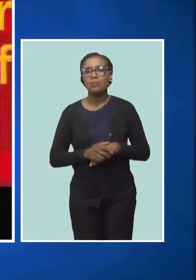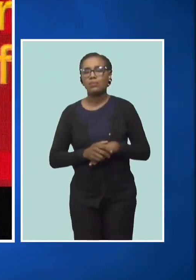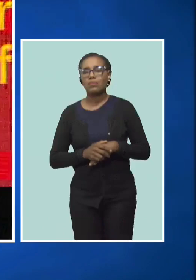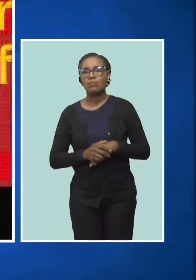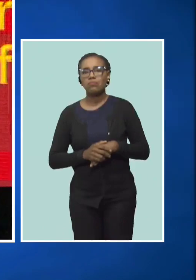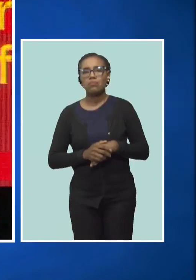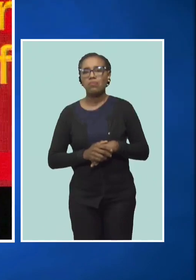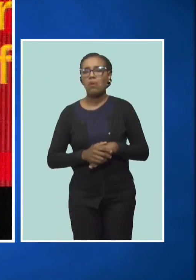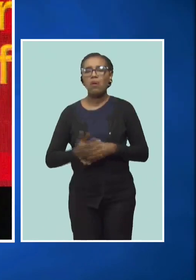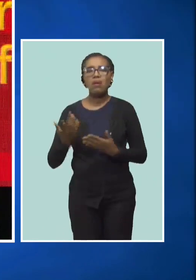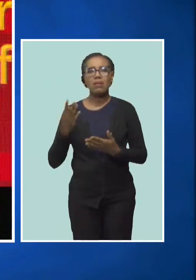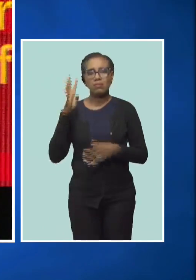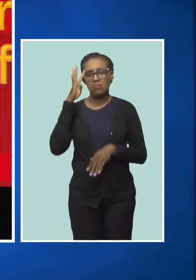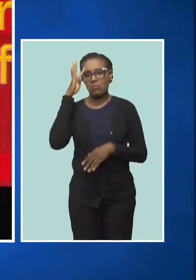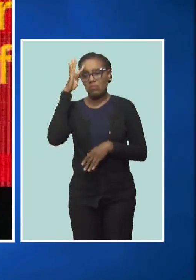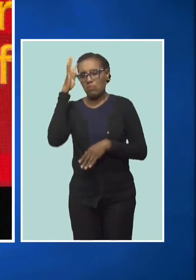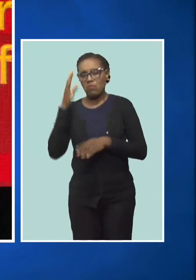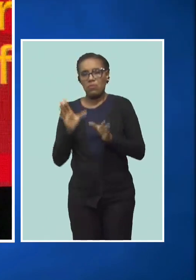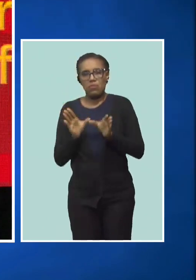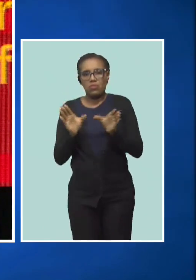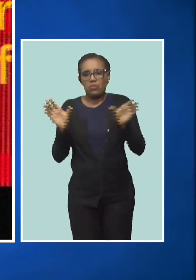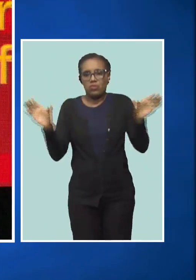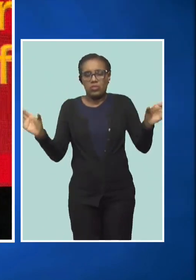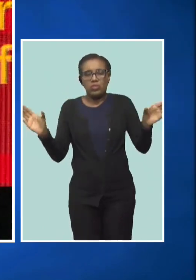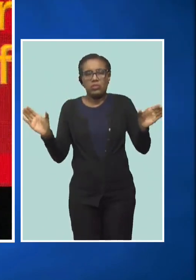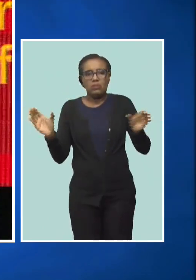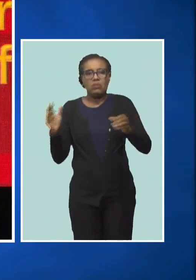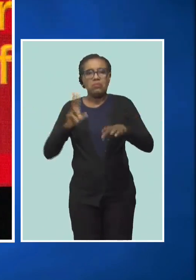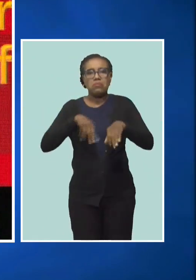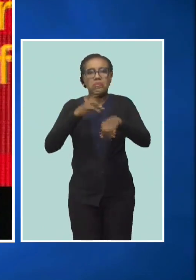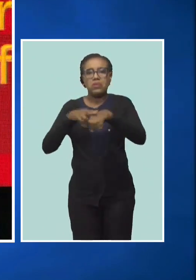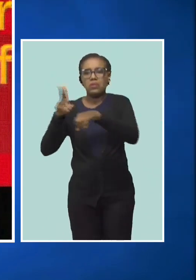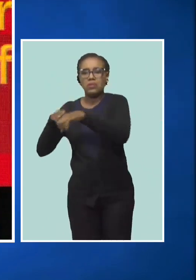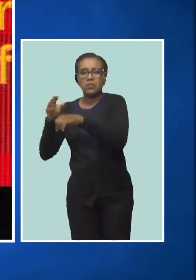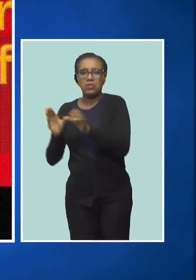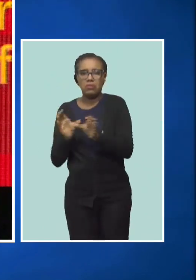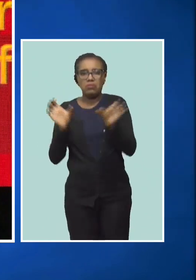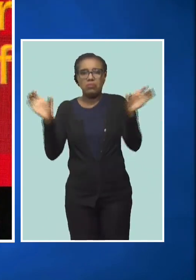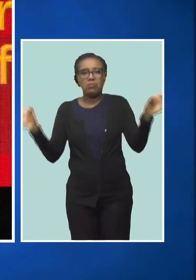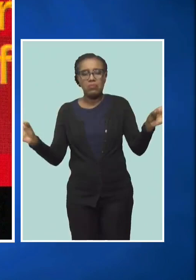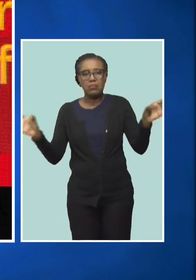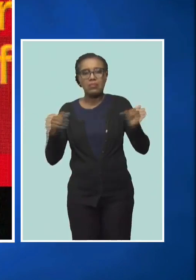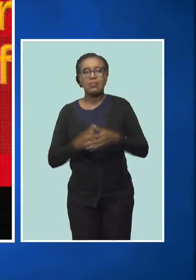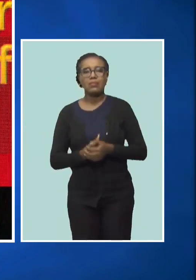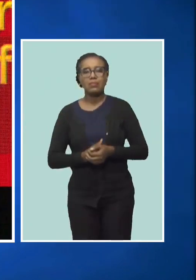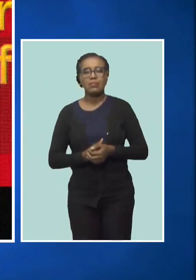created significant gap among and between nations. Today,